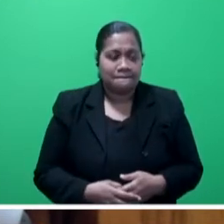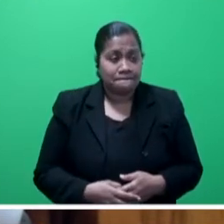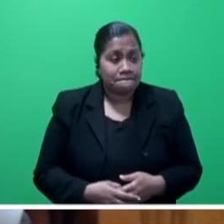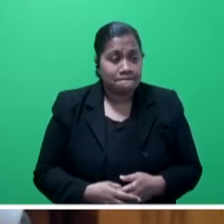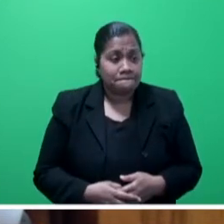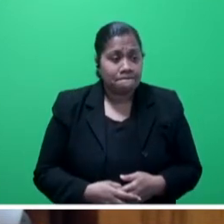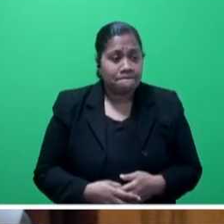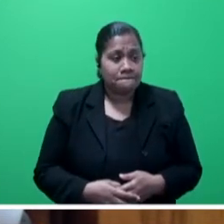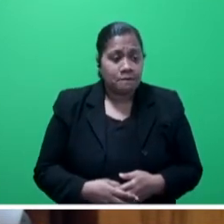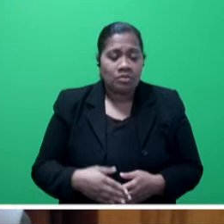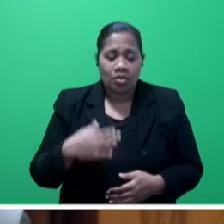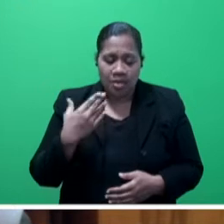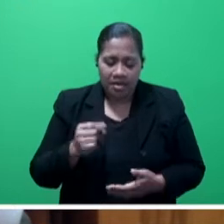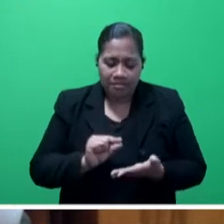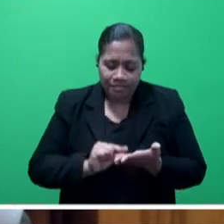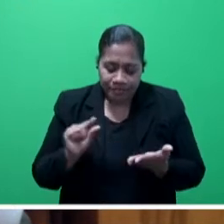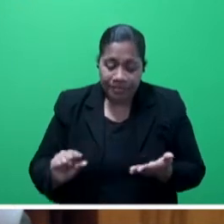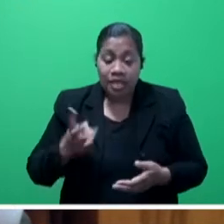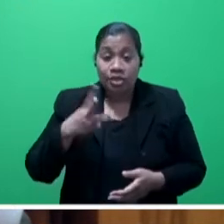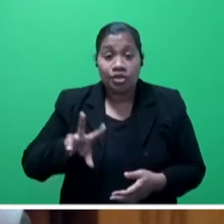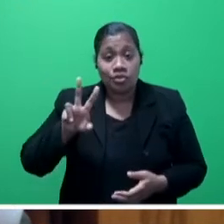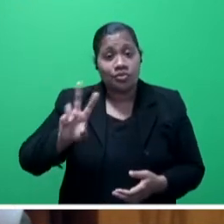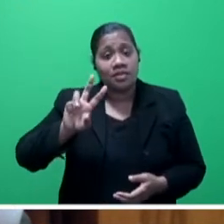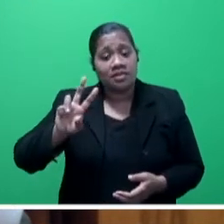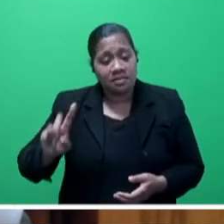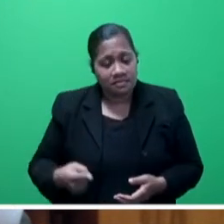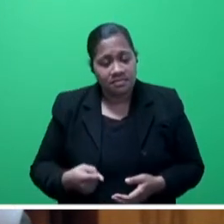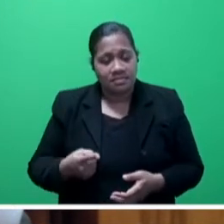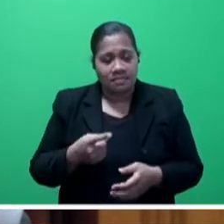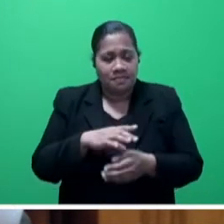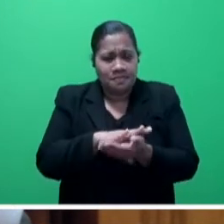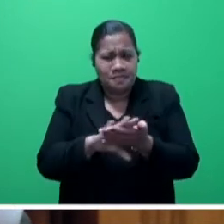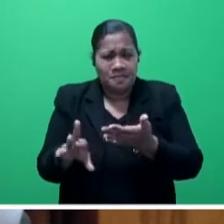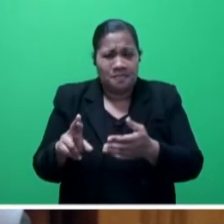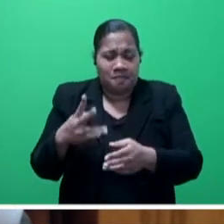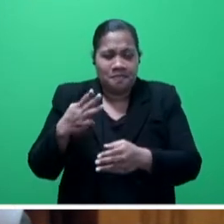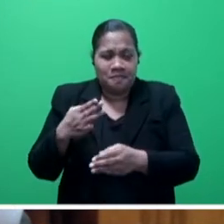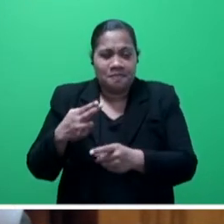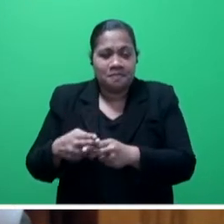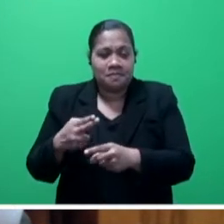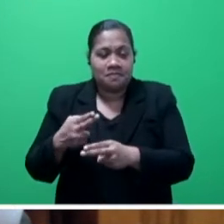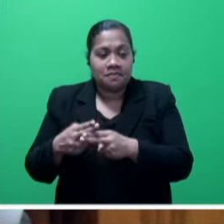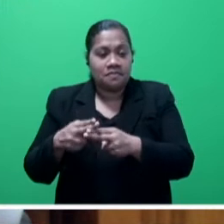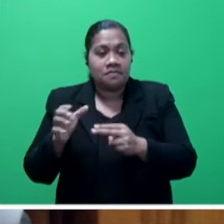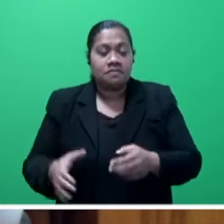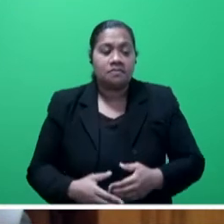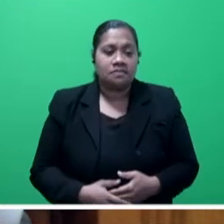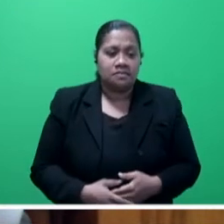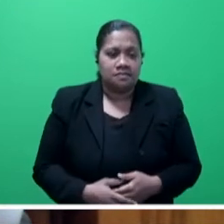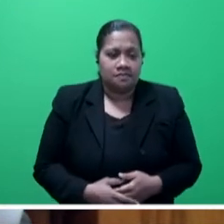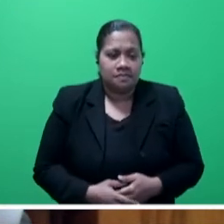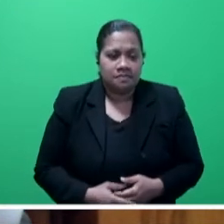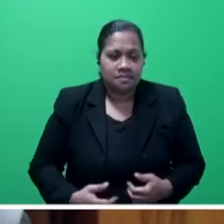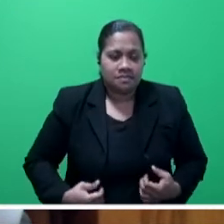have got an allocation of $32,000 to assist 6 farmers for establishment of pig furrowing crates